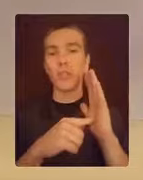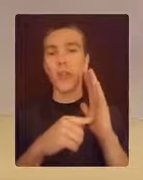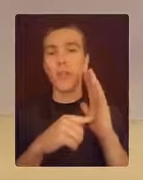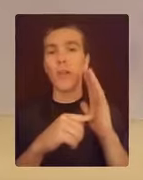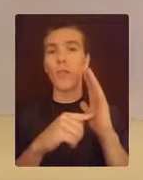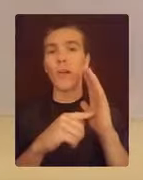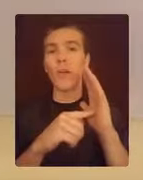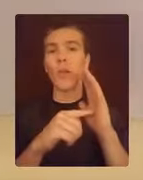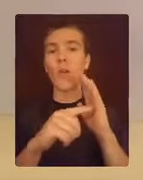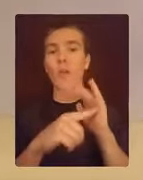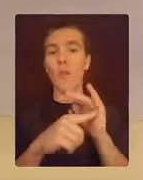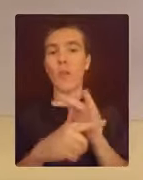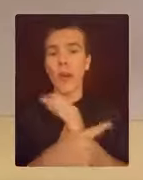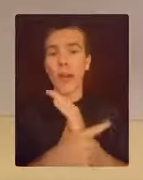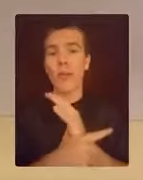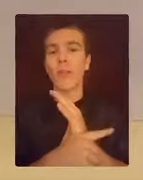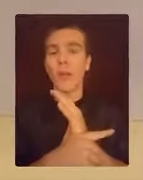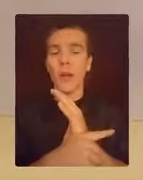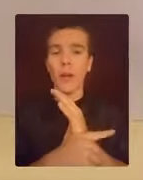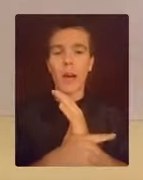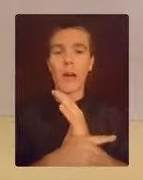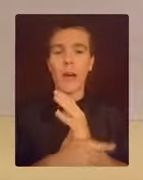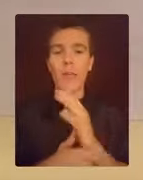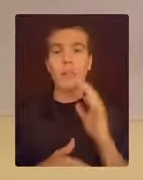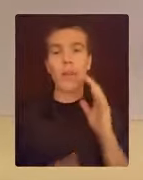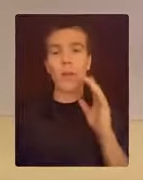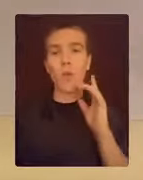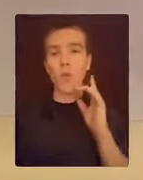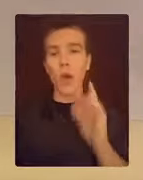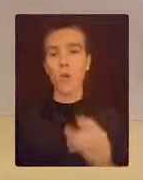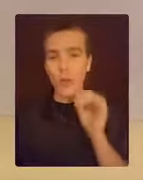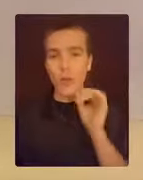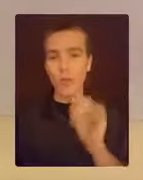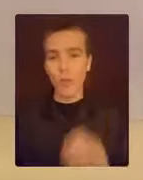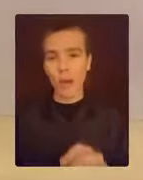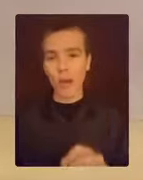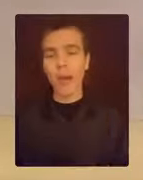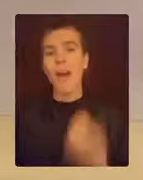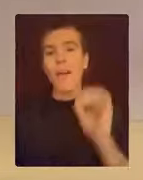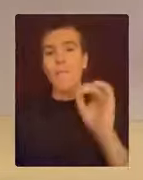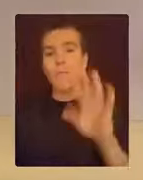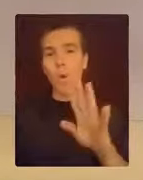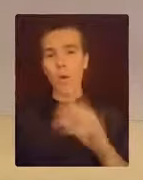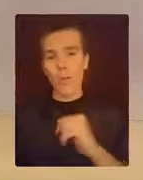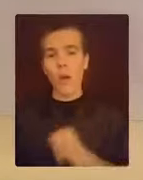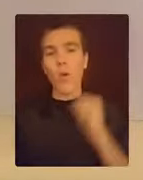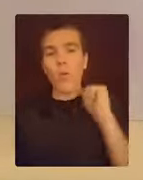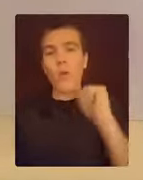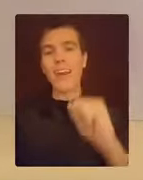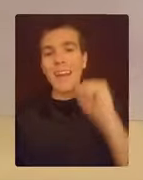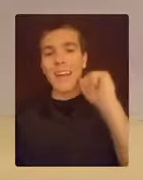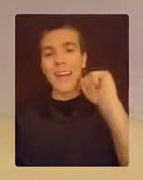in your dream, your finger will go through your hand. And that's how you know that you're dreaming. Fourth,